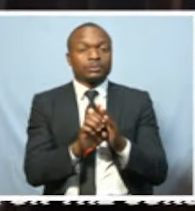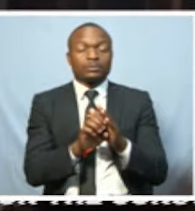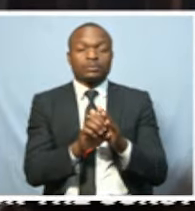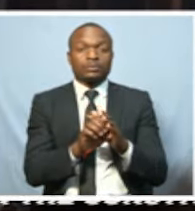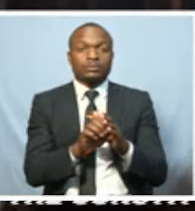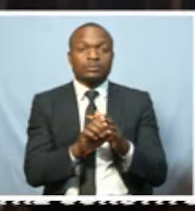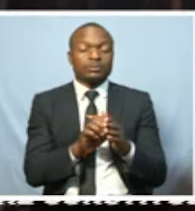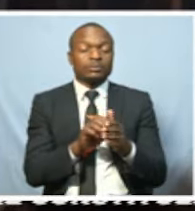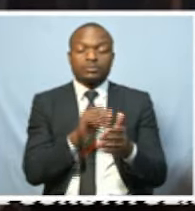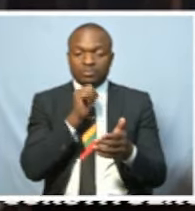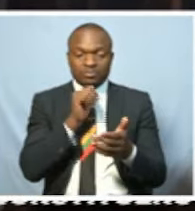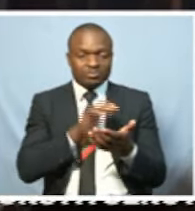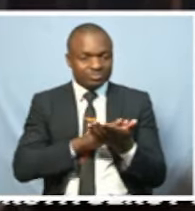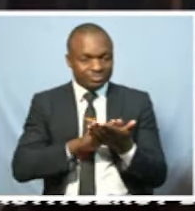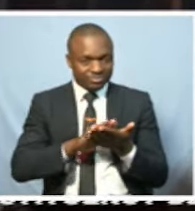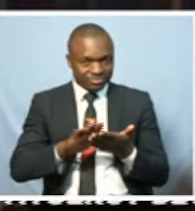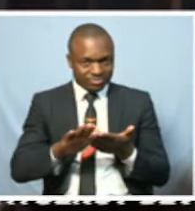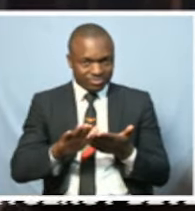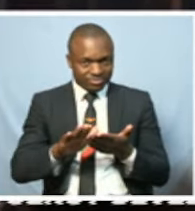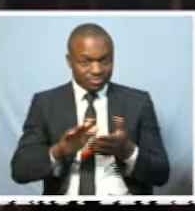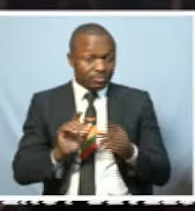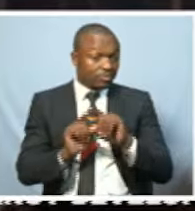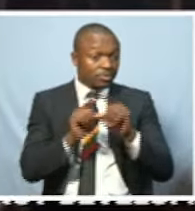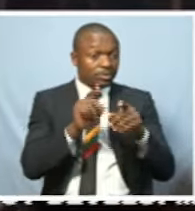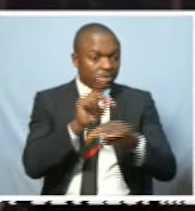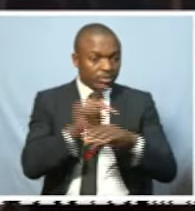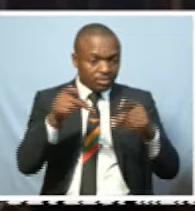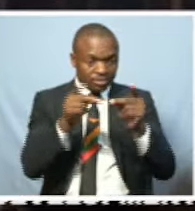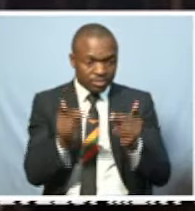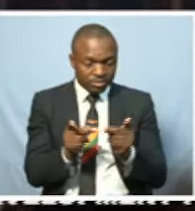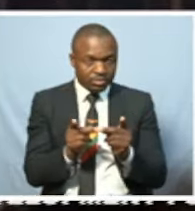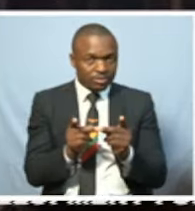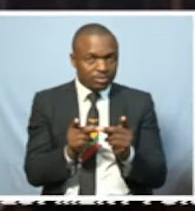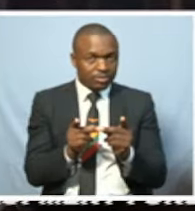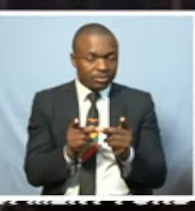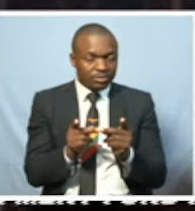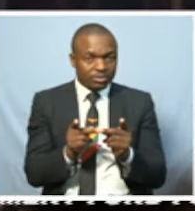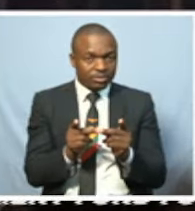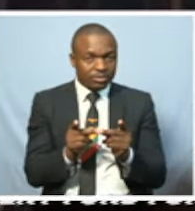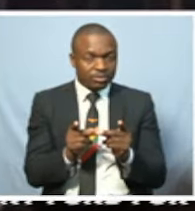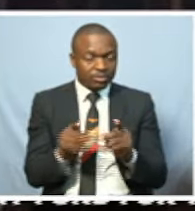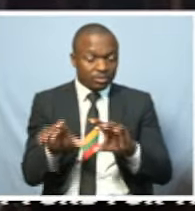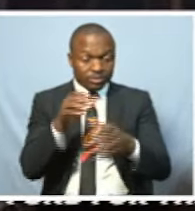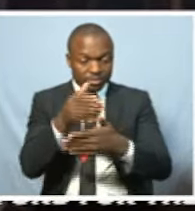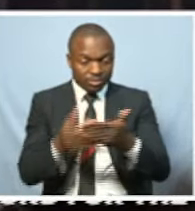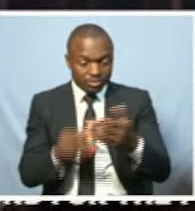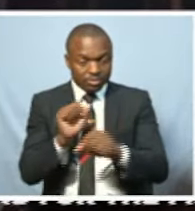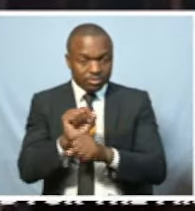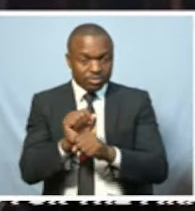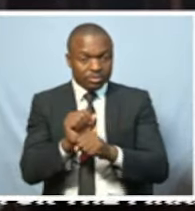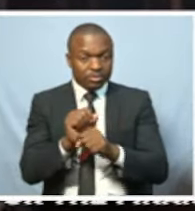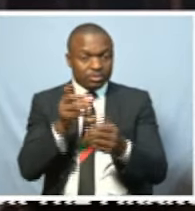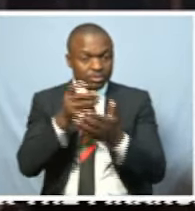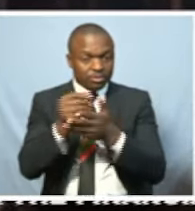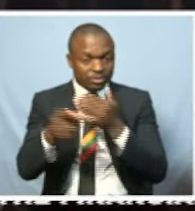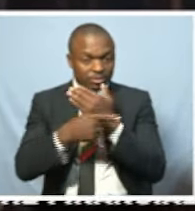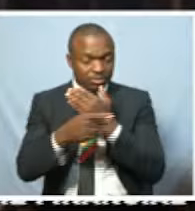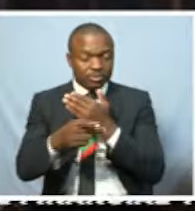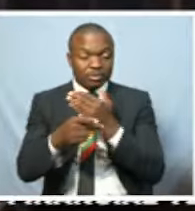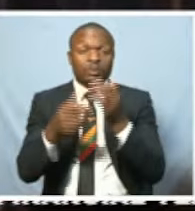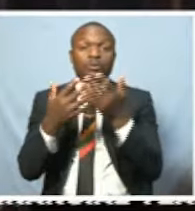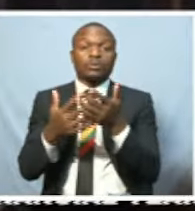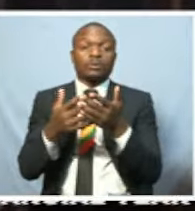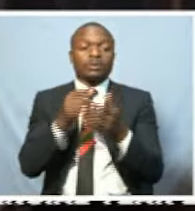and the finance department was just waiting for this request, and was paid the same